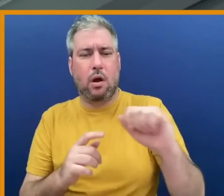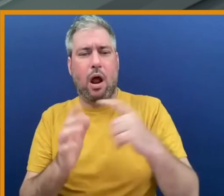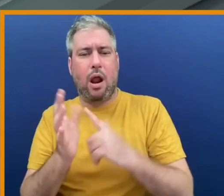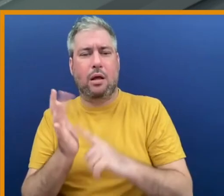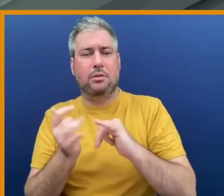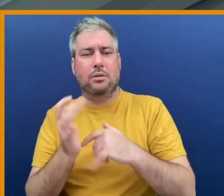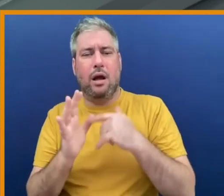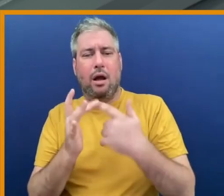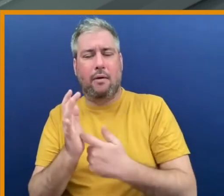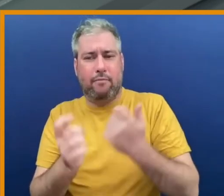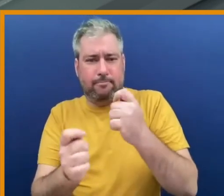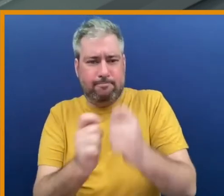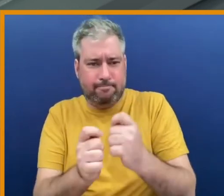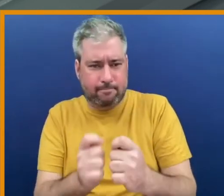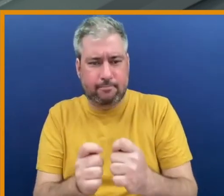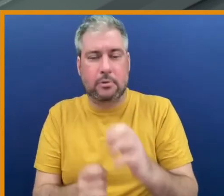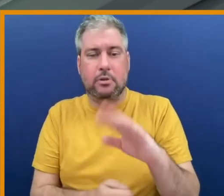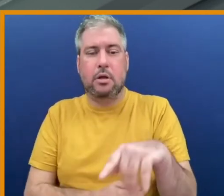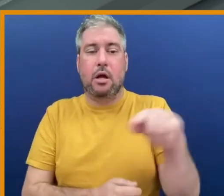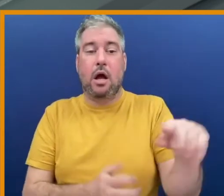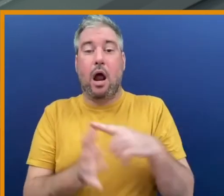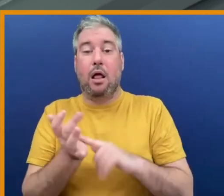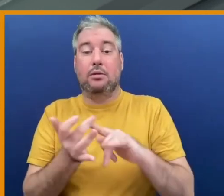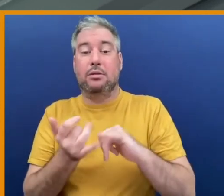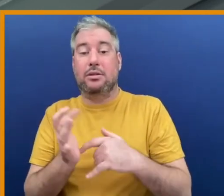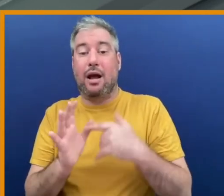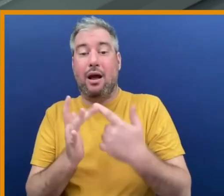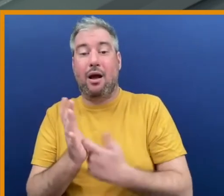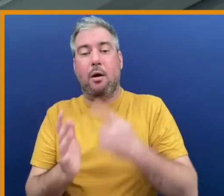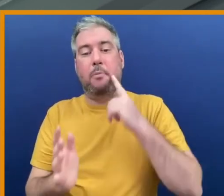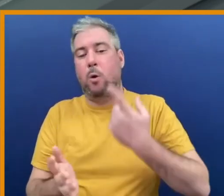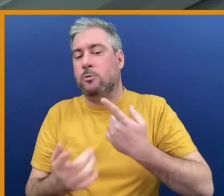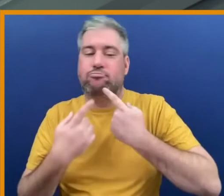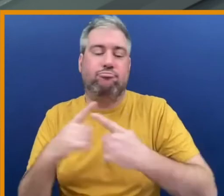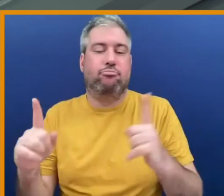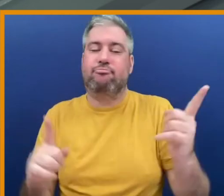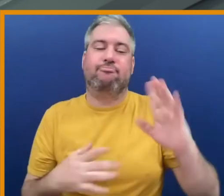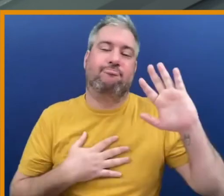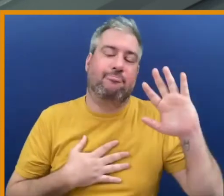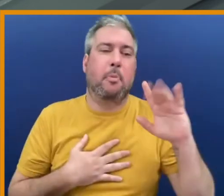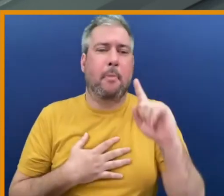of the work Alistair has already done in Parliament in regards to this, bringing forward the